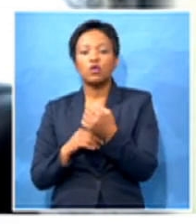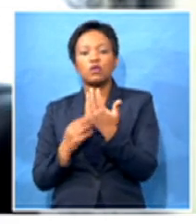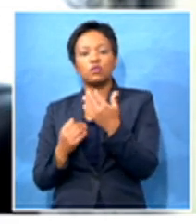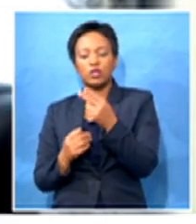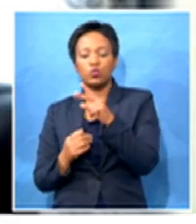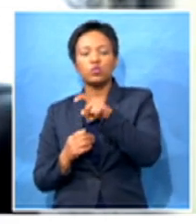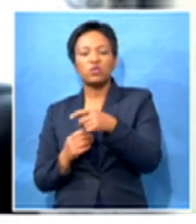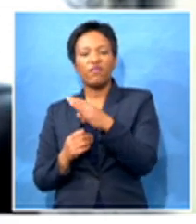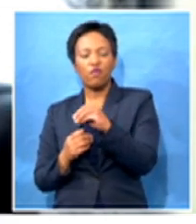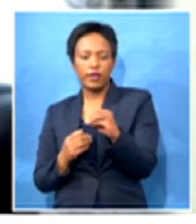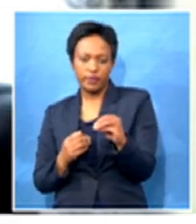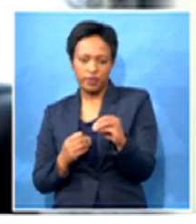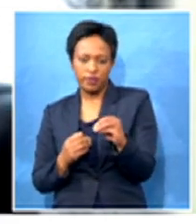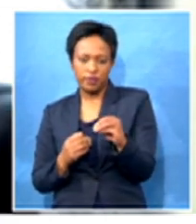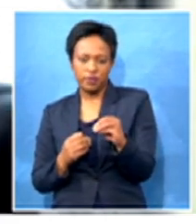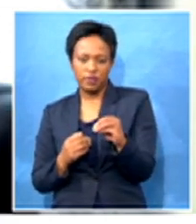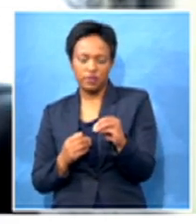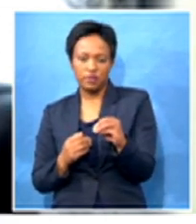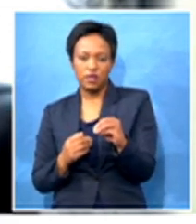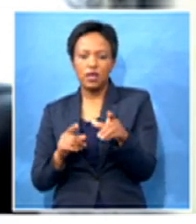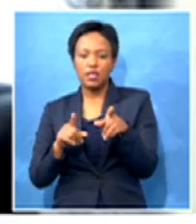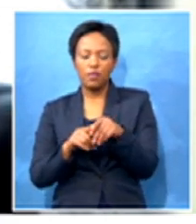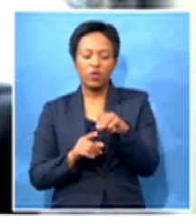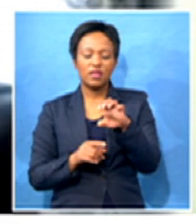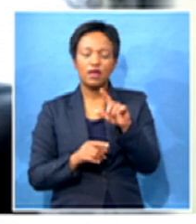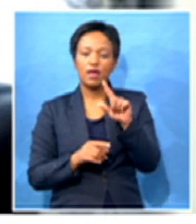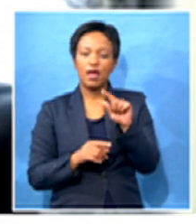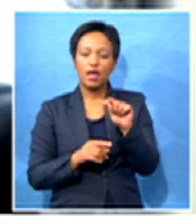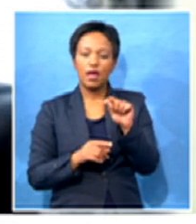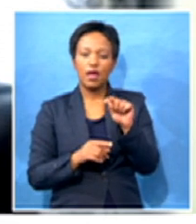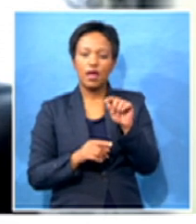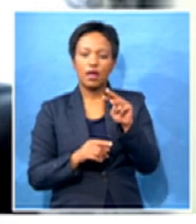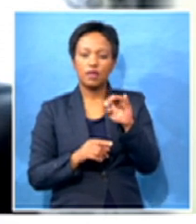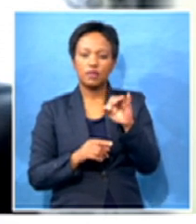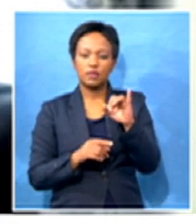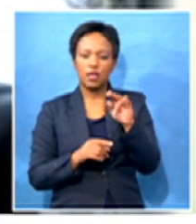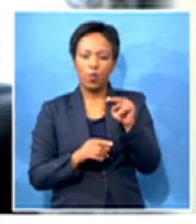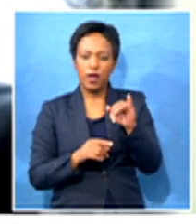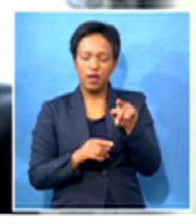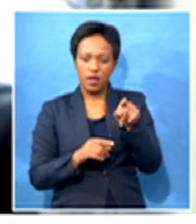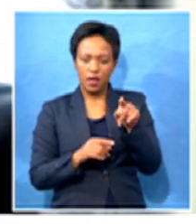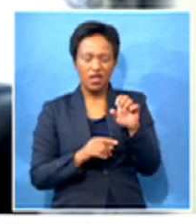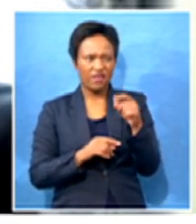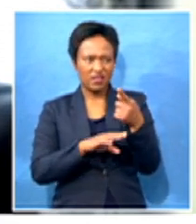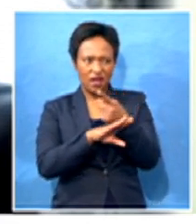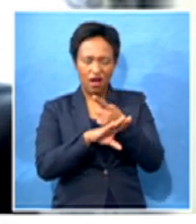2,400 with Etewini during the first hours during the